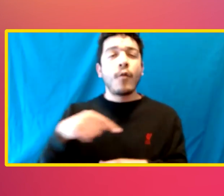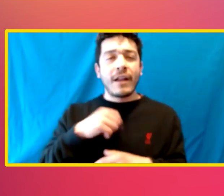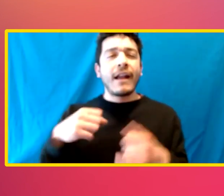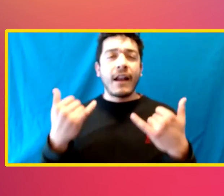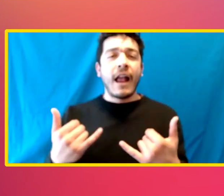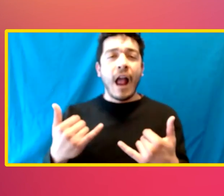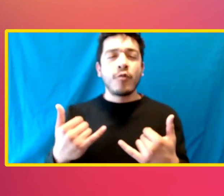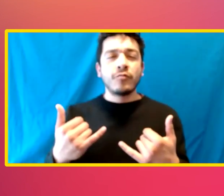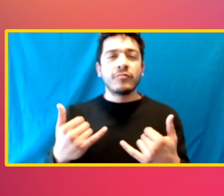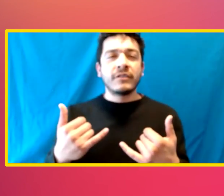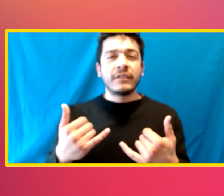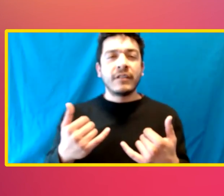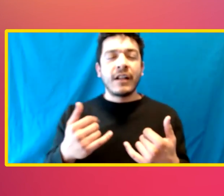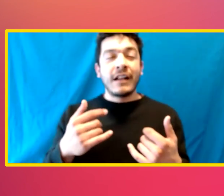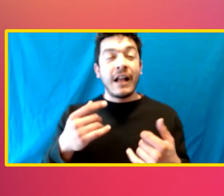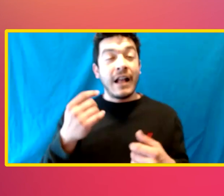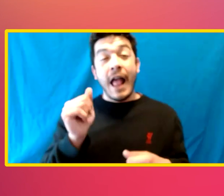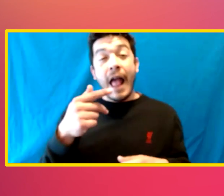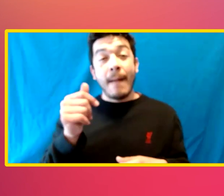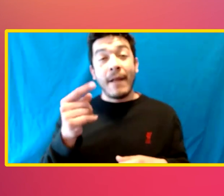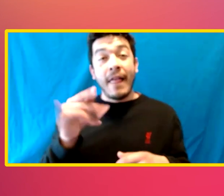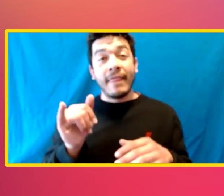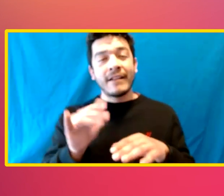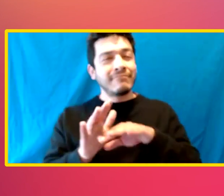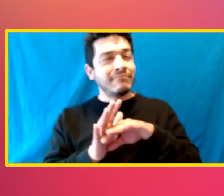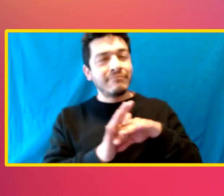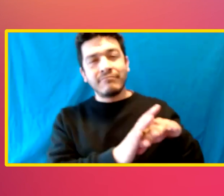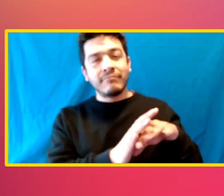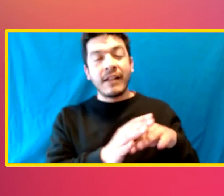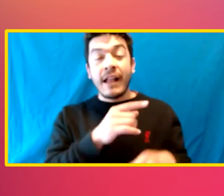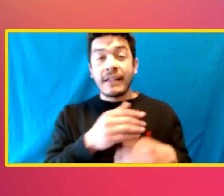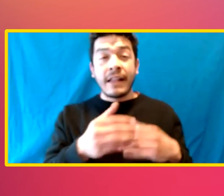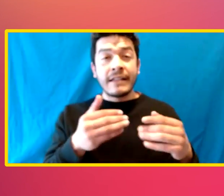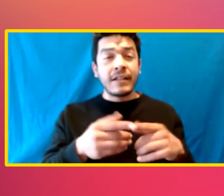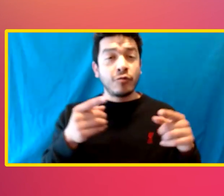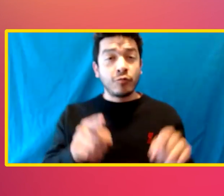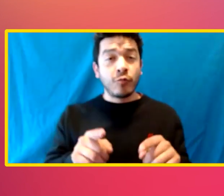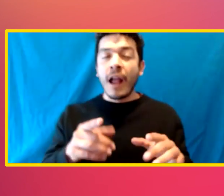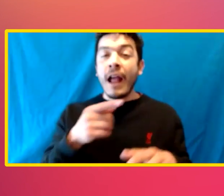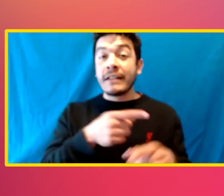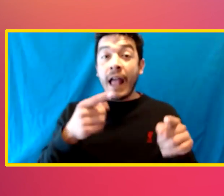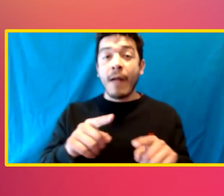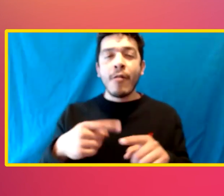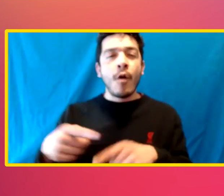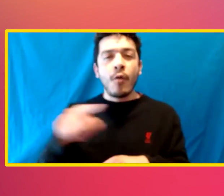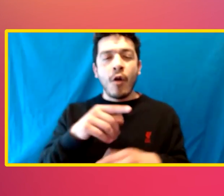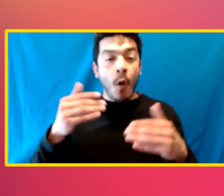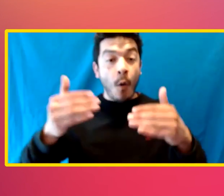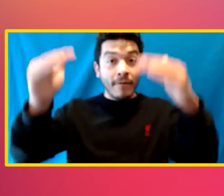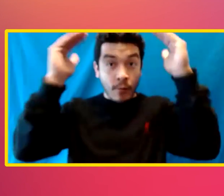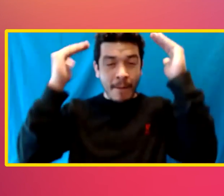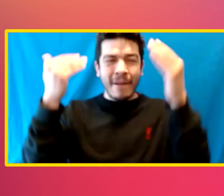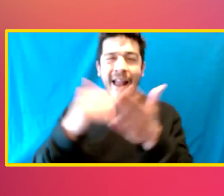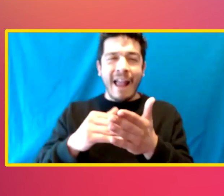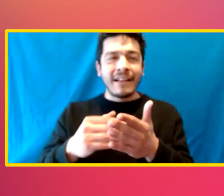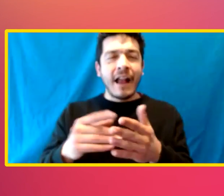now move away from the apathy. Apathy is so easy to do because apathy happens when you're overwhelmed. Again, back to the brain. You